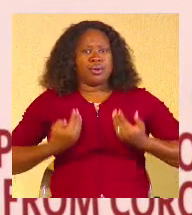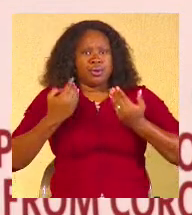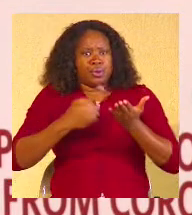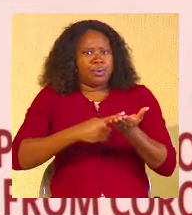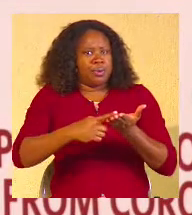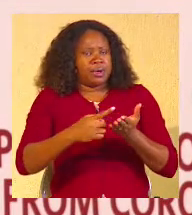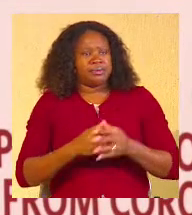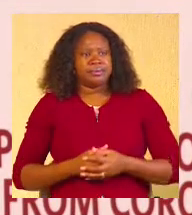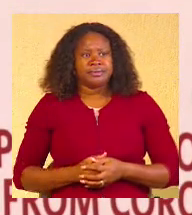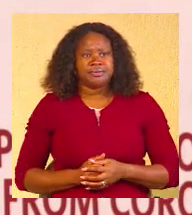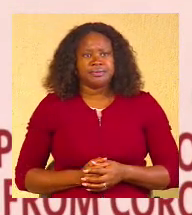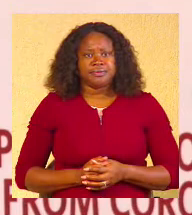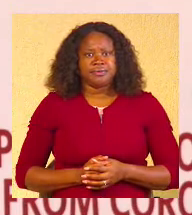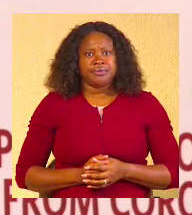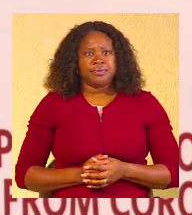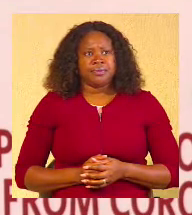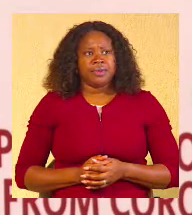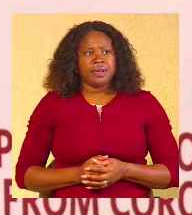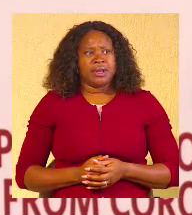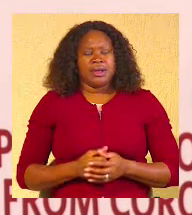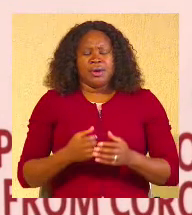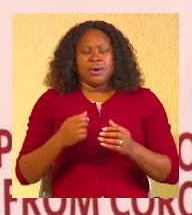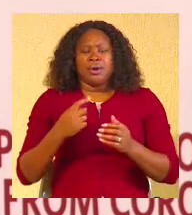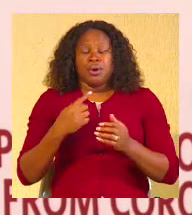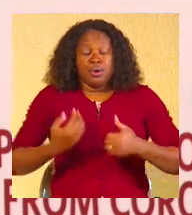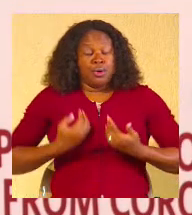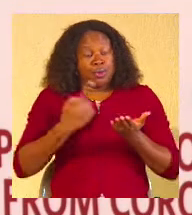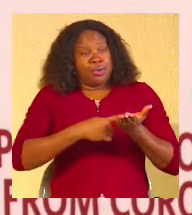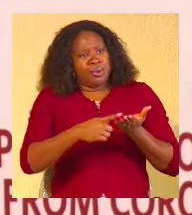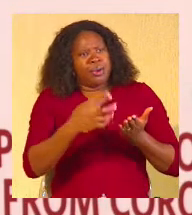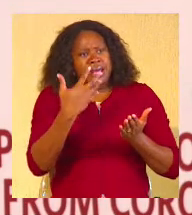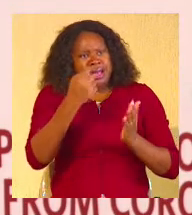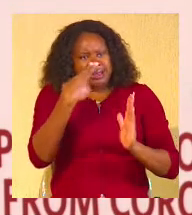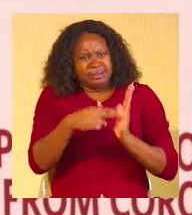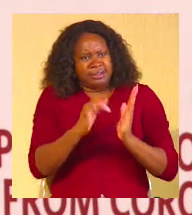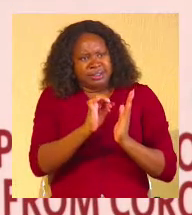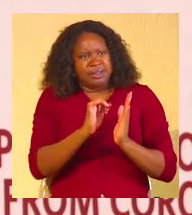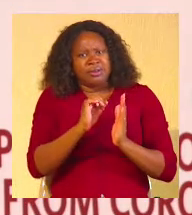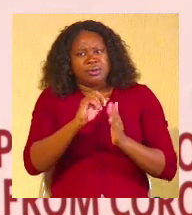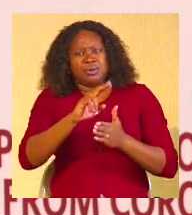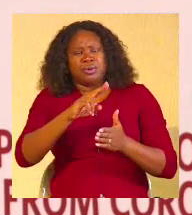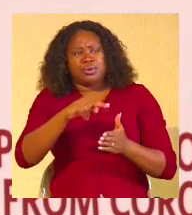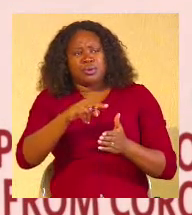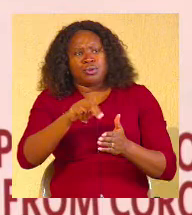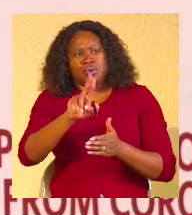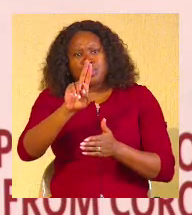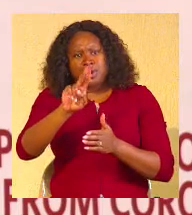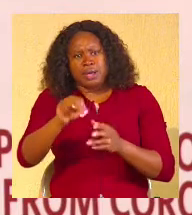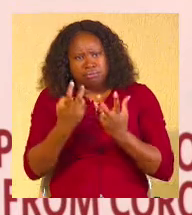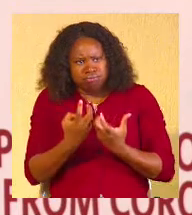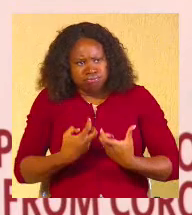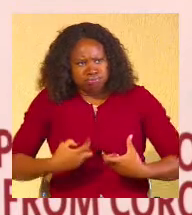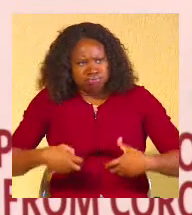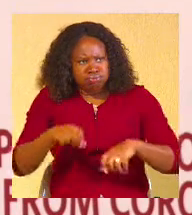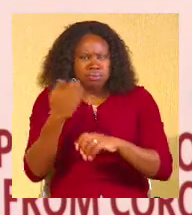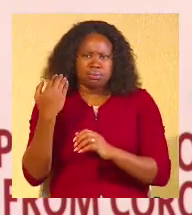Week. The occasion has its roots on a resolution of the United Nations General Assembly, which